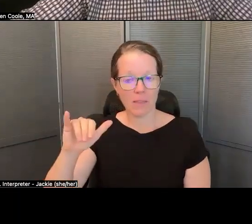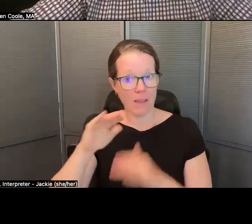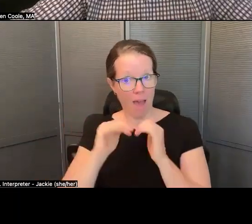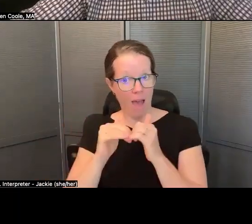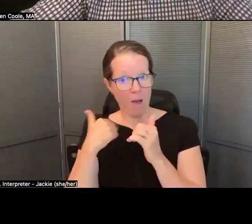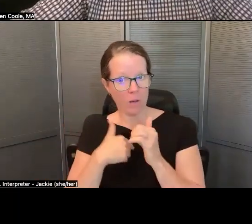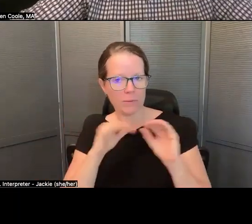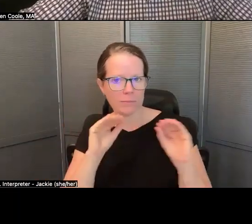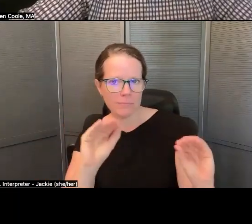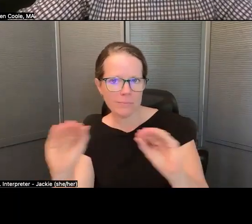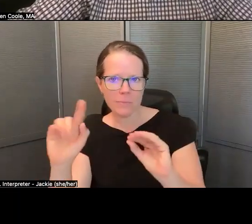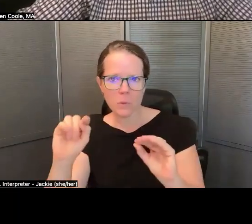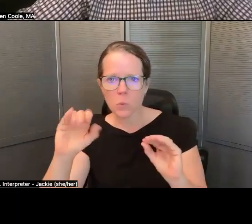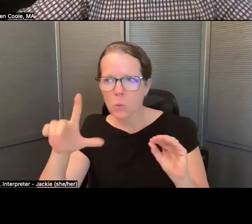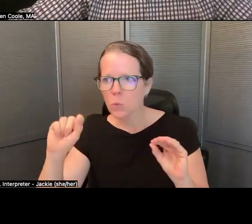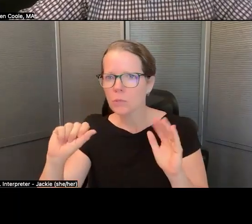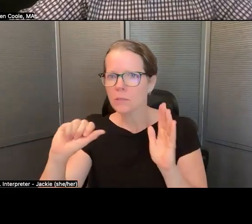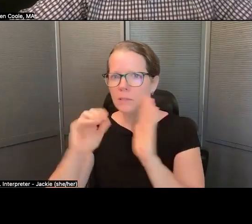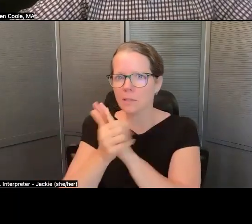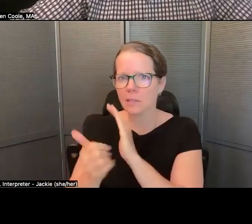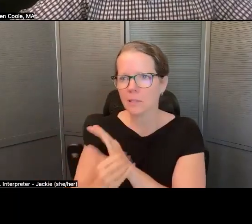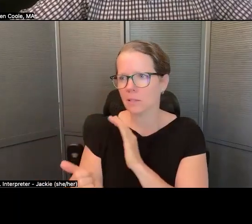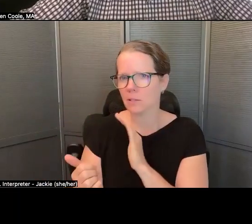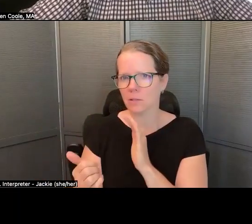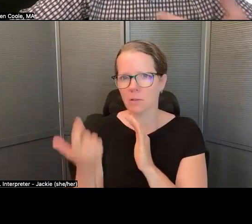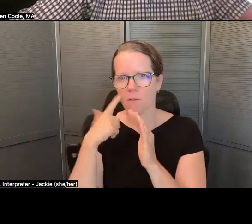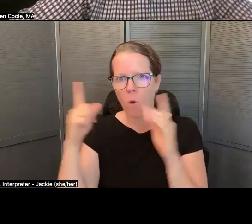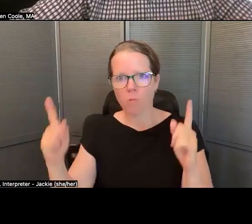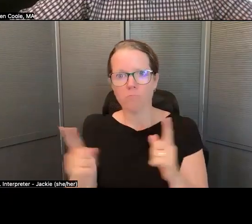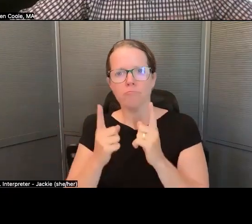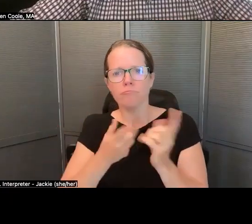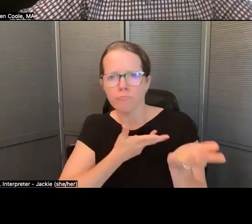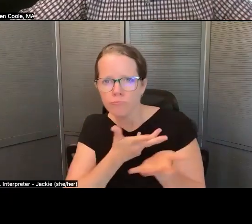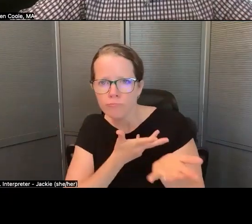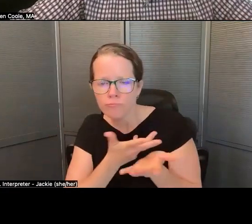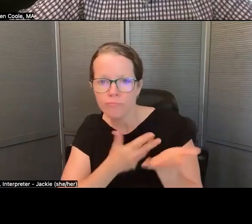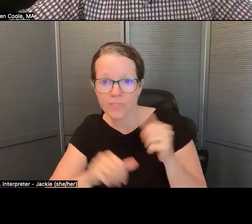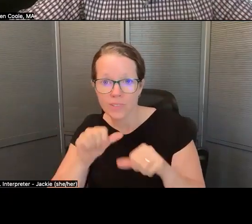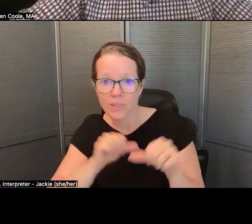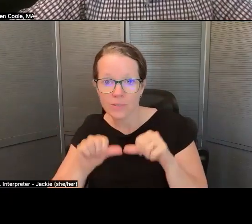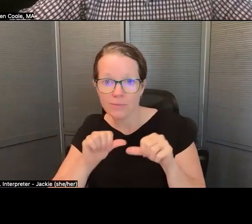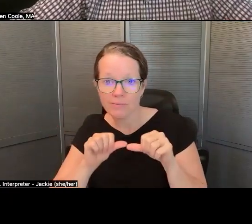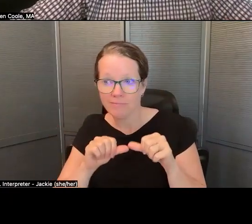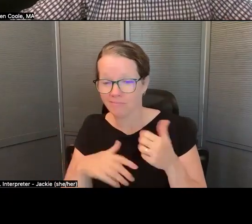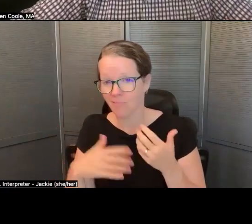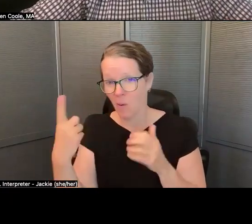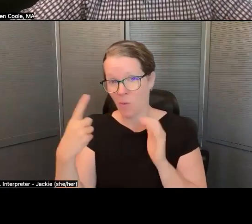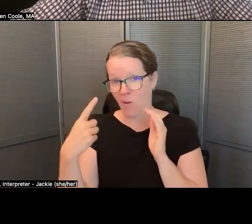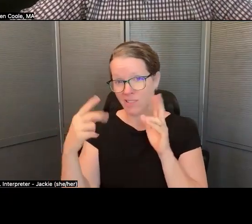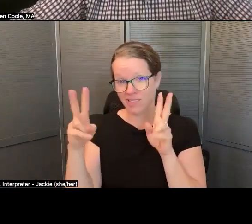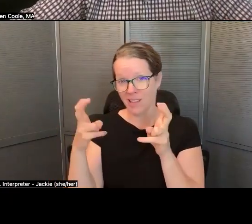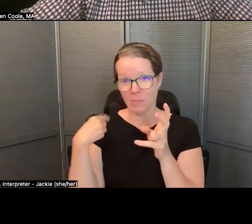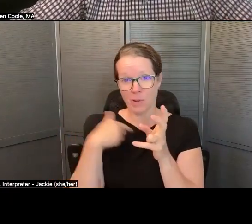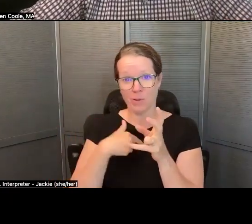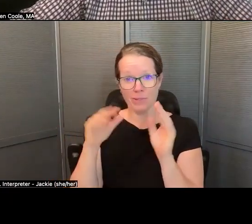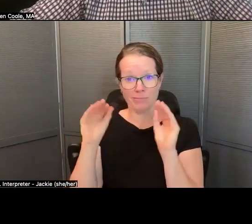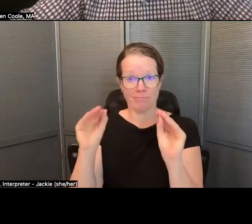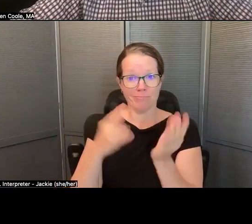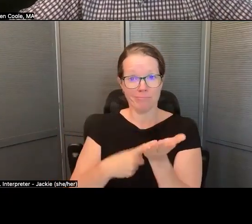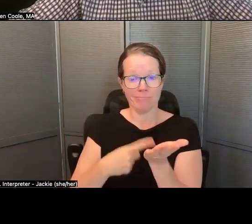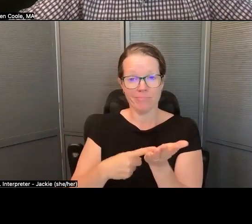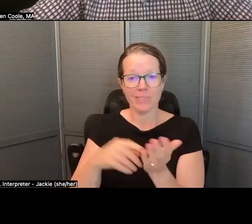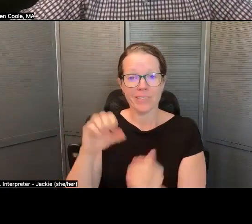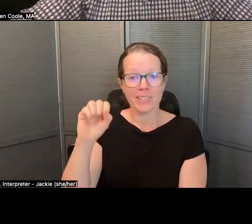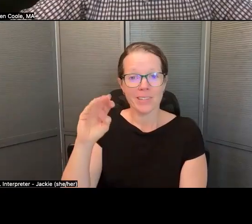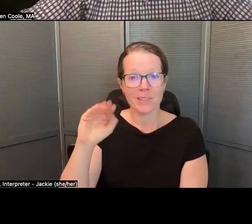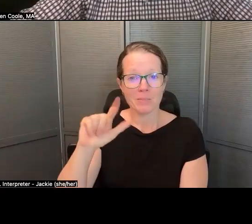on ways of engaging and interacting with each other, which included topics like small talk, which was